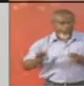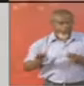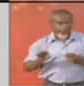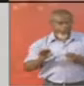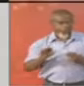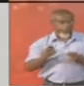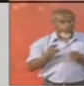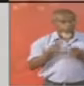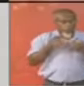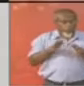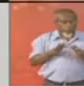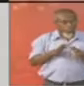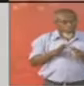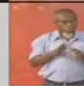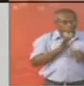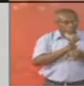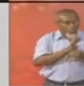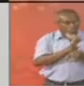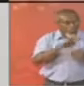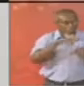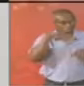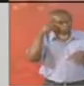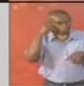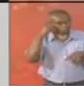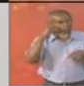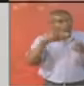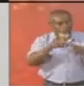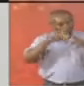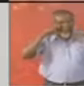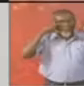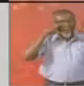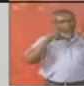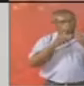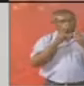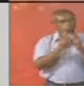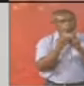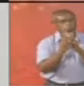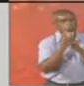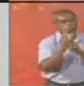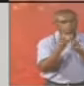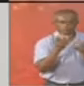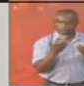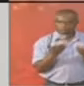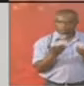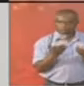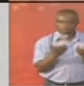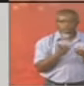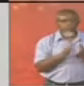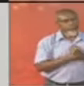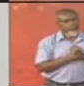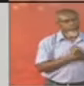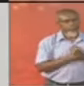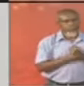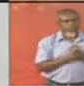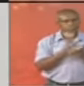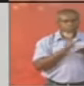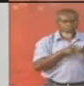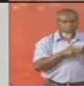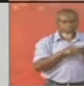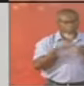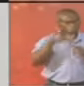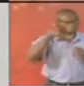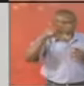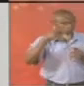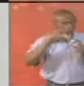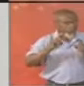Deeper contact tracing, because with contact tracing, we don't just call people once. So sometimes it's second and third time when you call to get more clarification